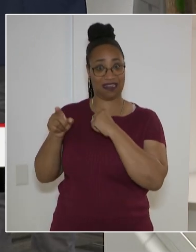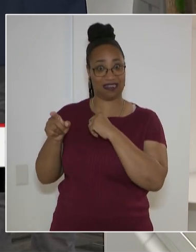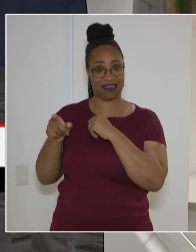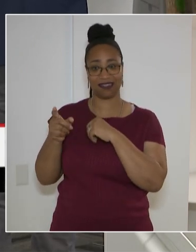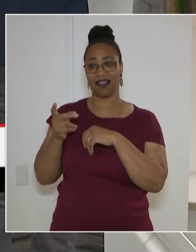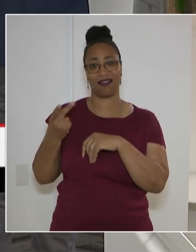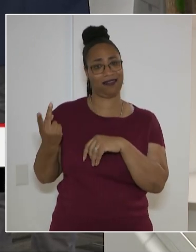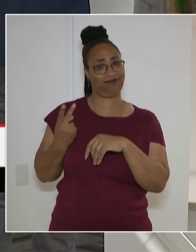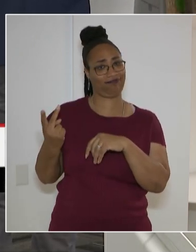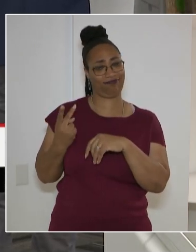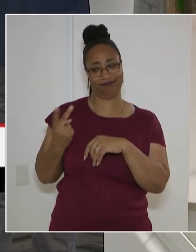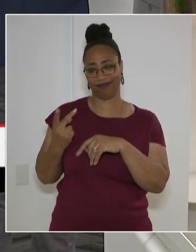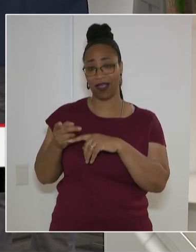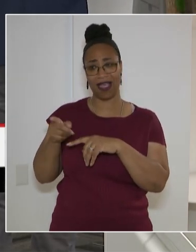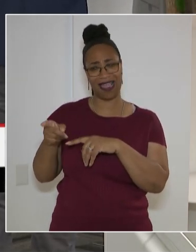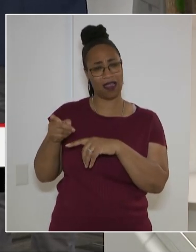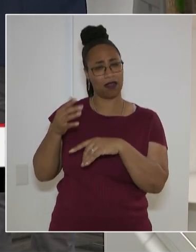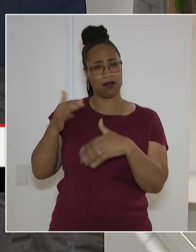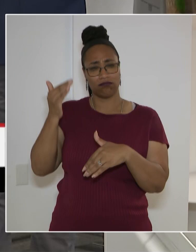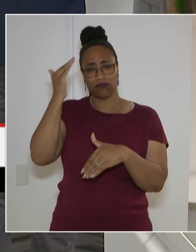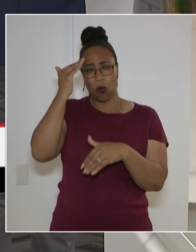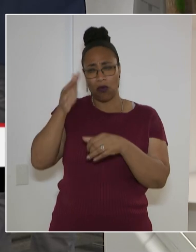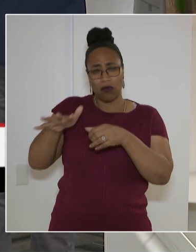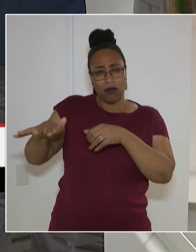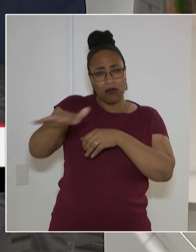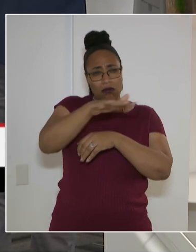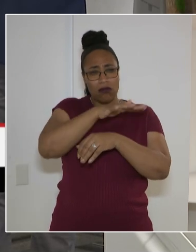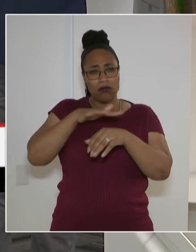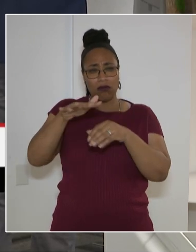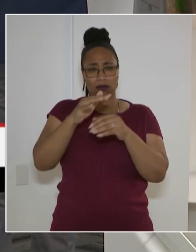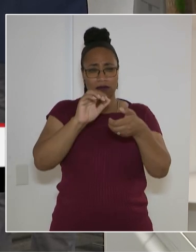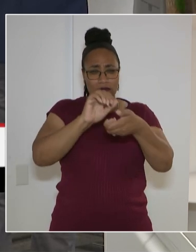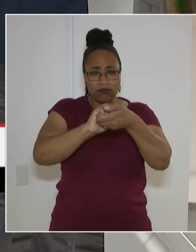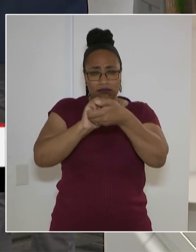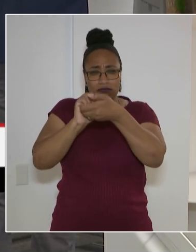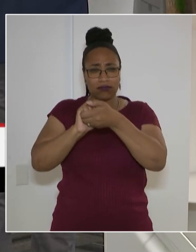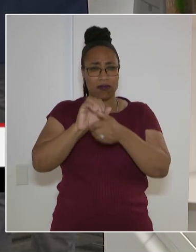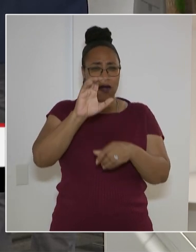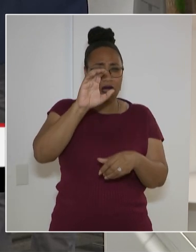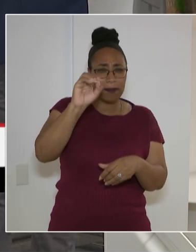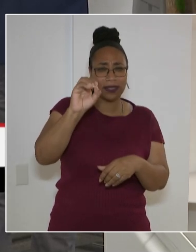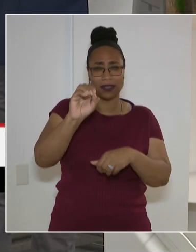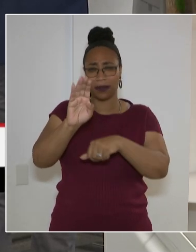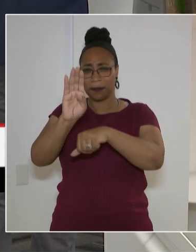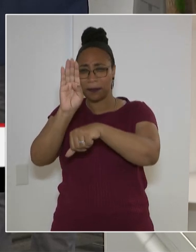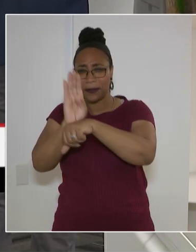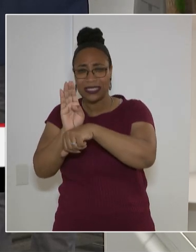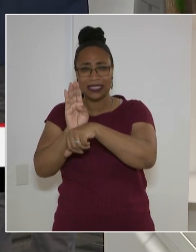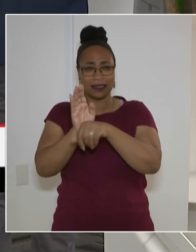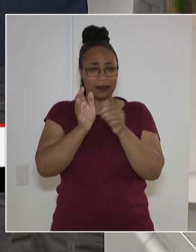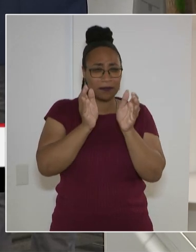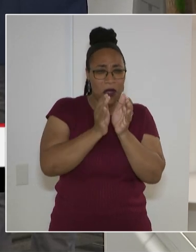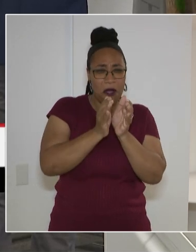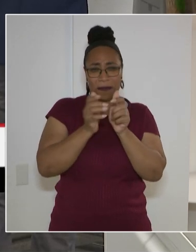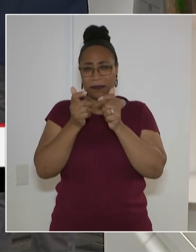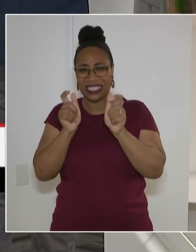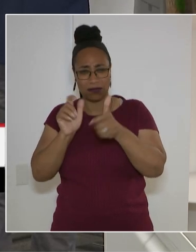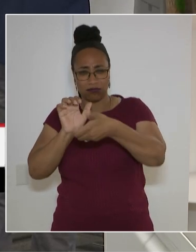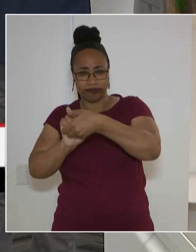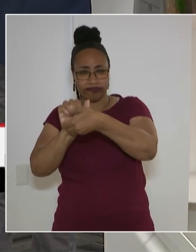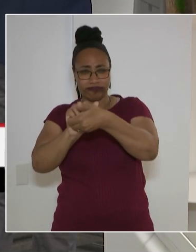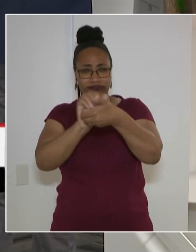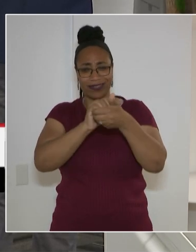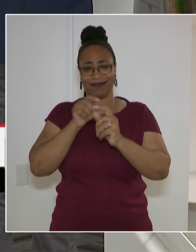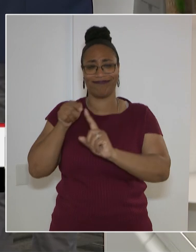Derek Ford and so many of our business focus groups. One thing that we